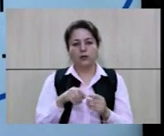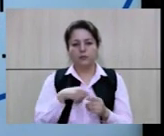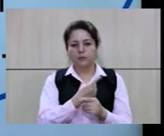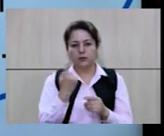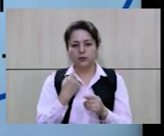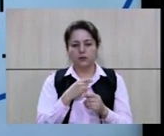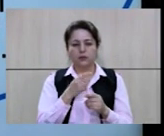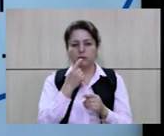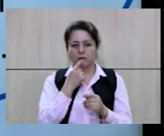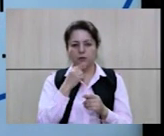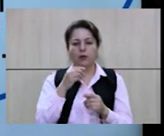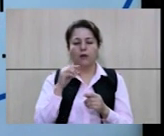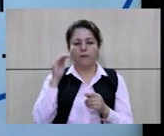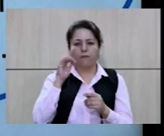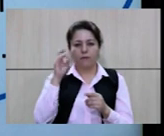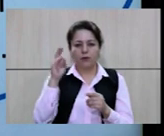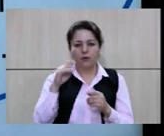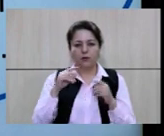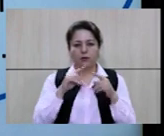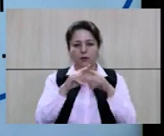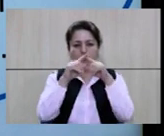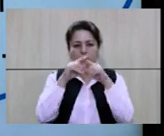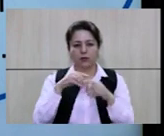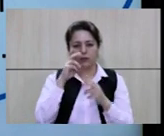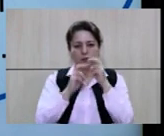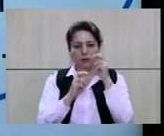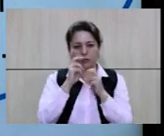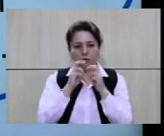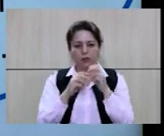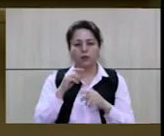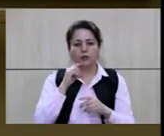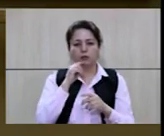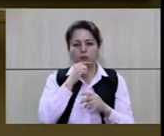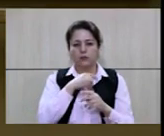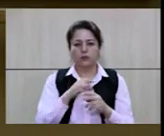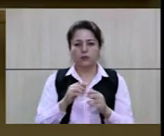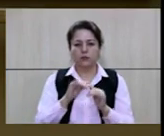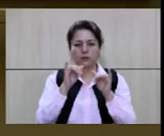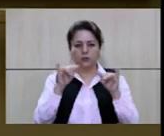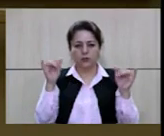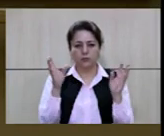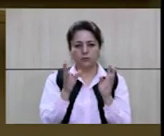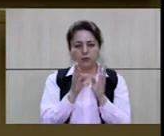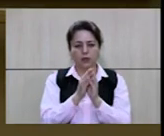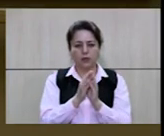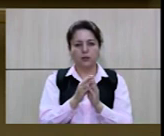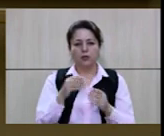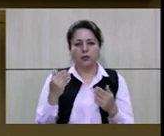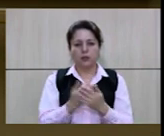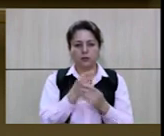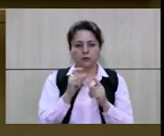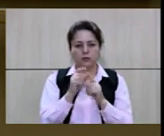tilimizga fan, texnika, sanoat, iqtisodiyotning rivojlanishi bilan yangi so'zlar kirib